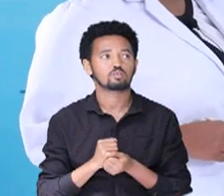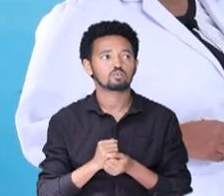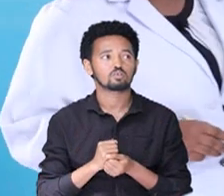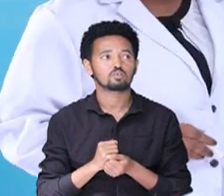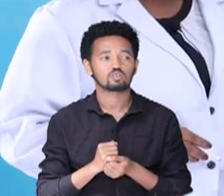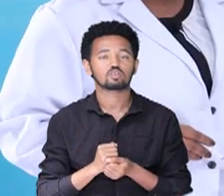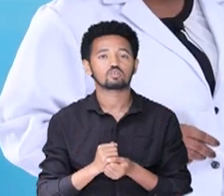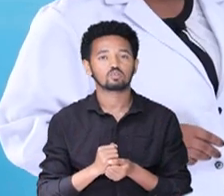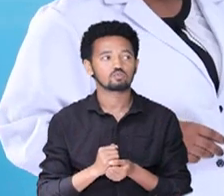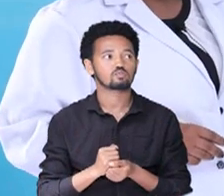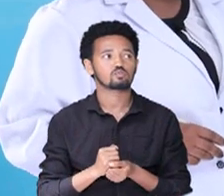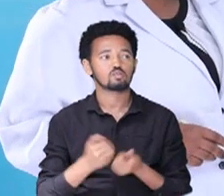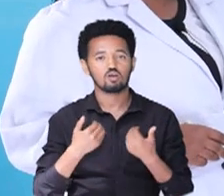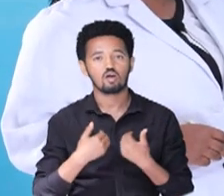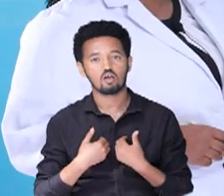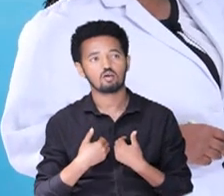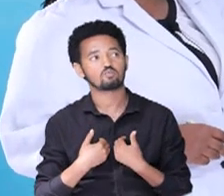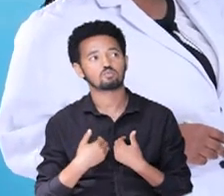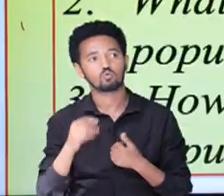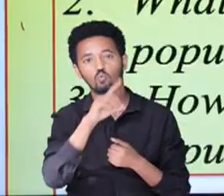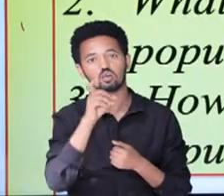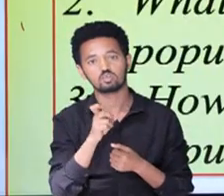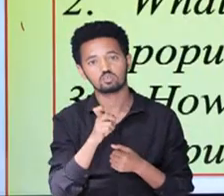What is population growth?